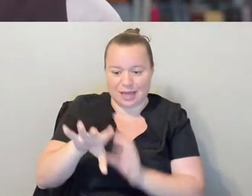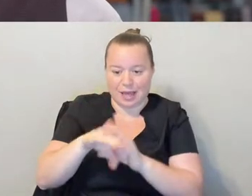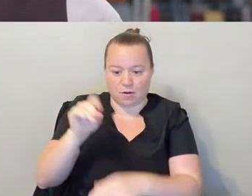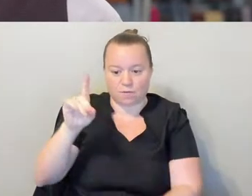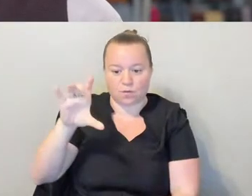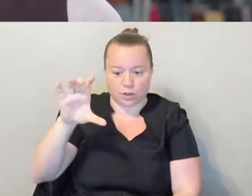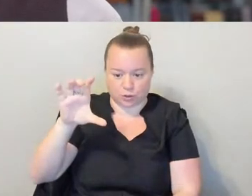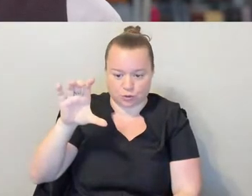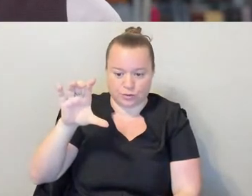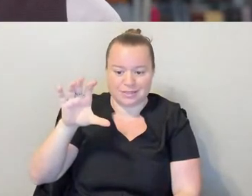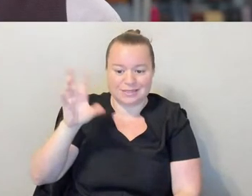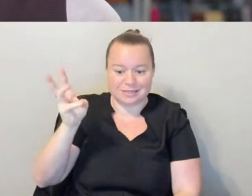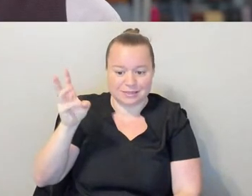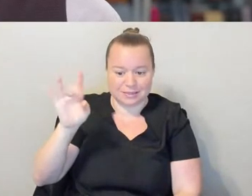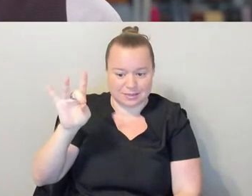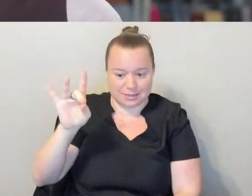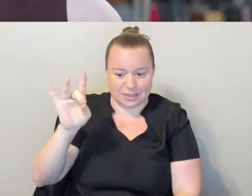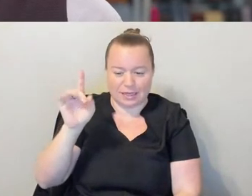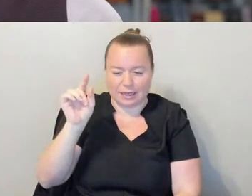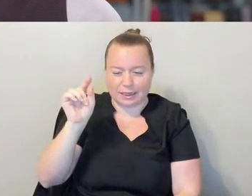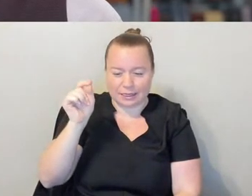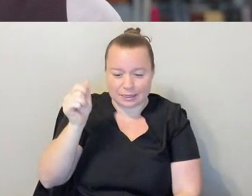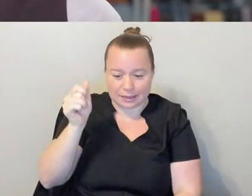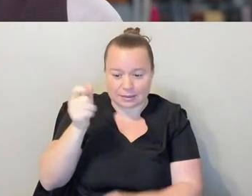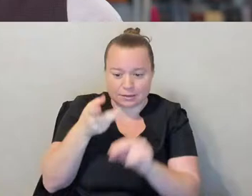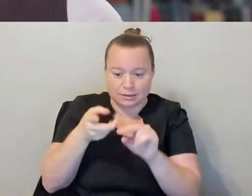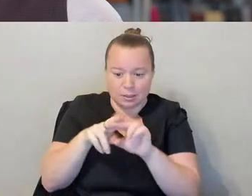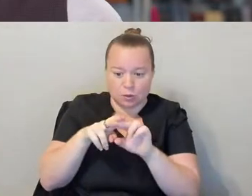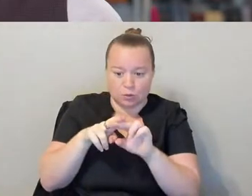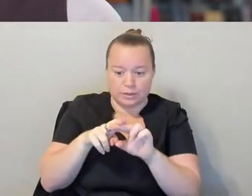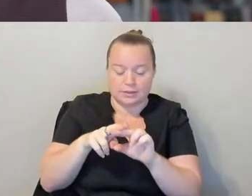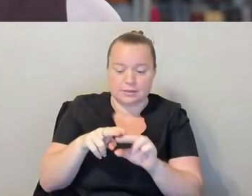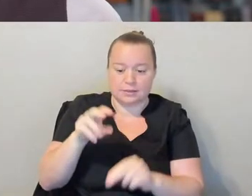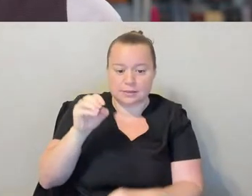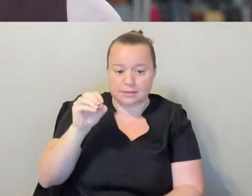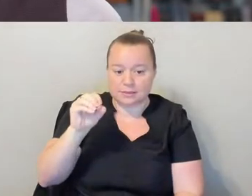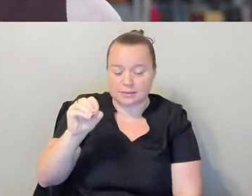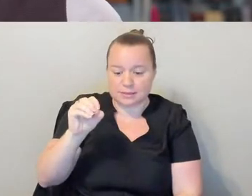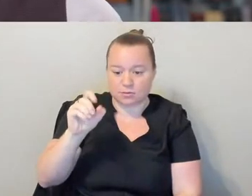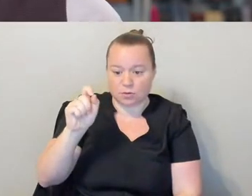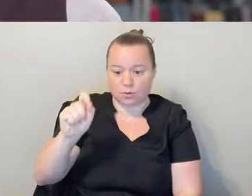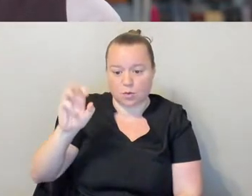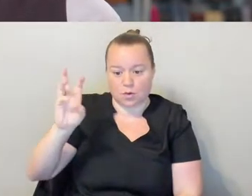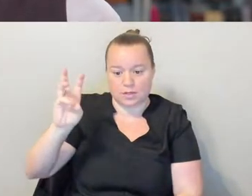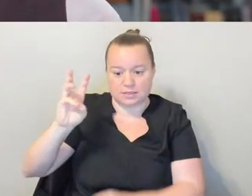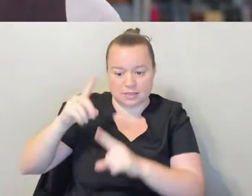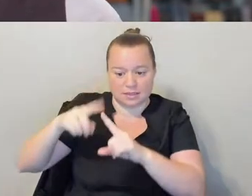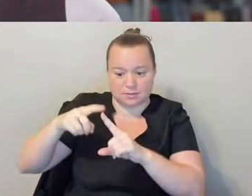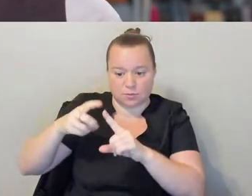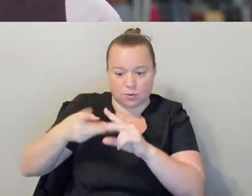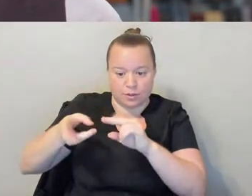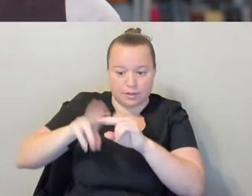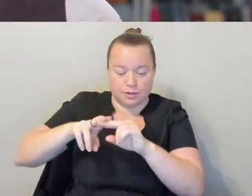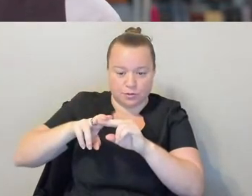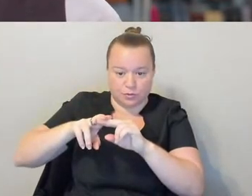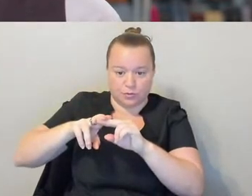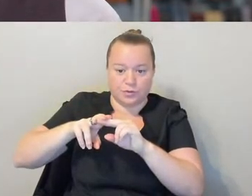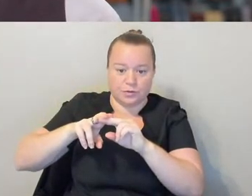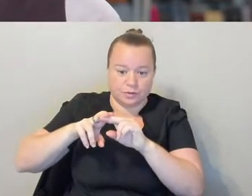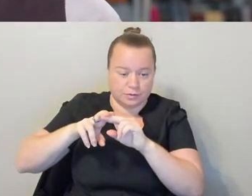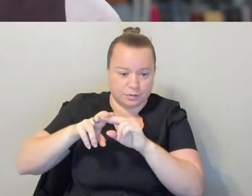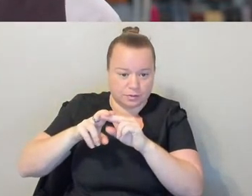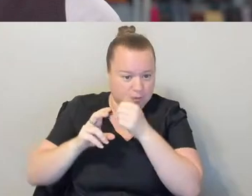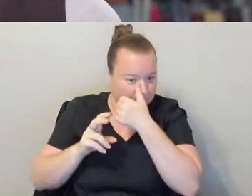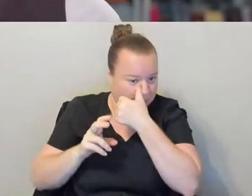This is a tiny increase of 0.6 points from last year's edition, and a mere